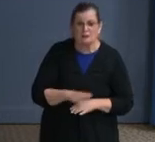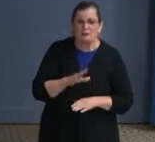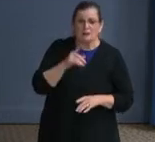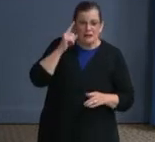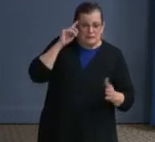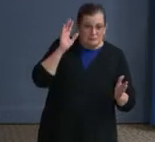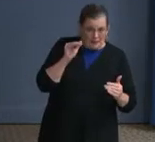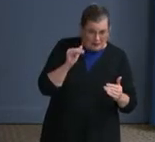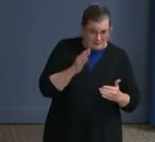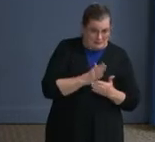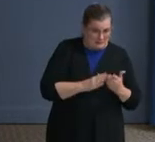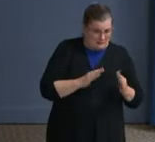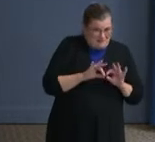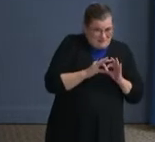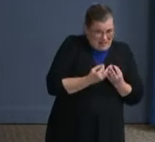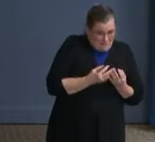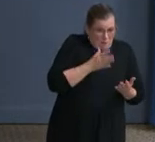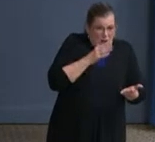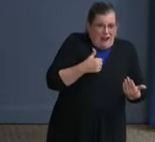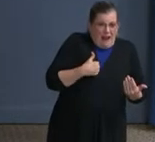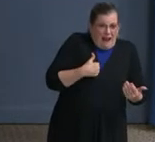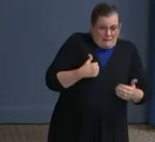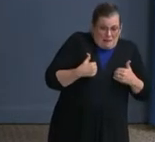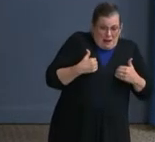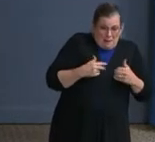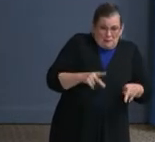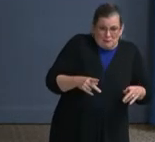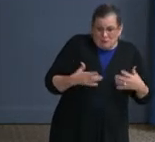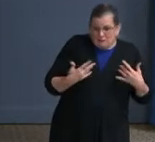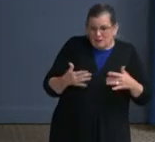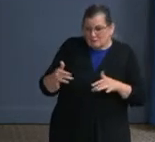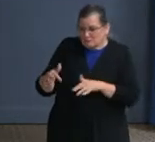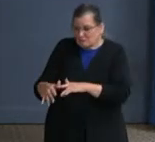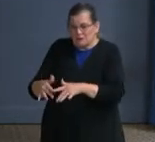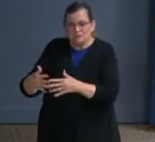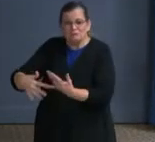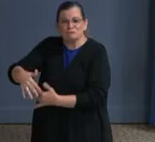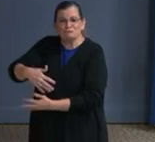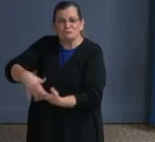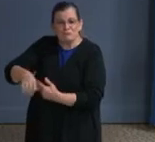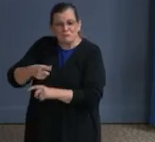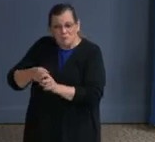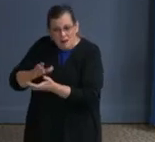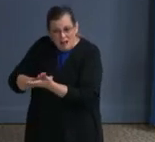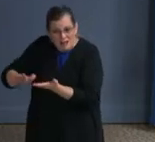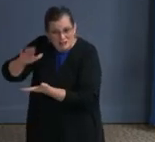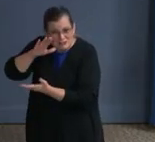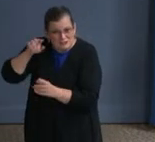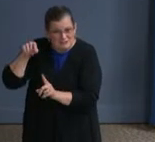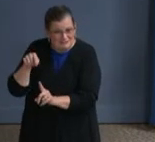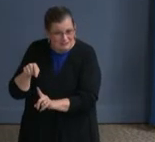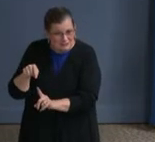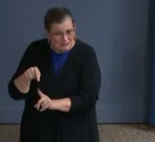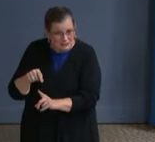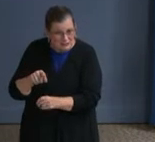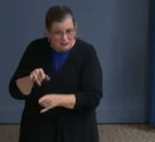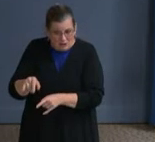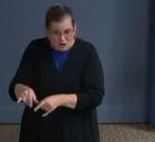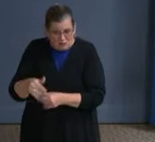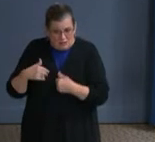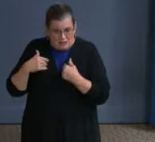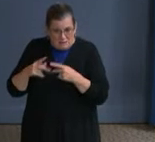some families will have young people returning home from college, and these young people